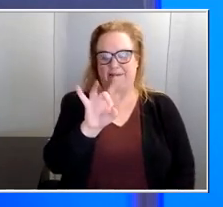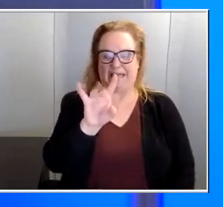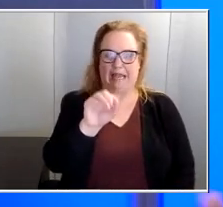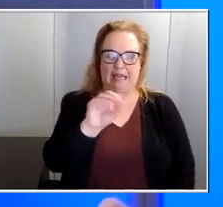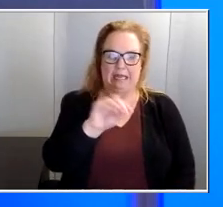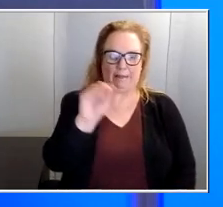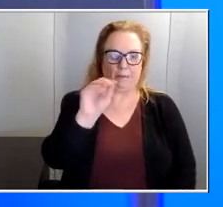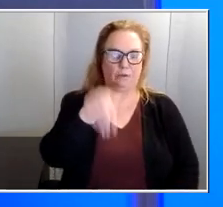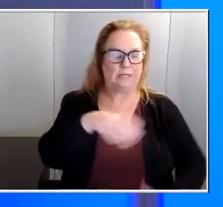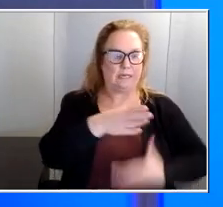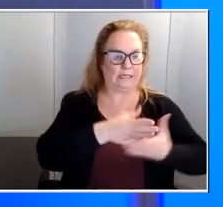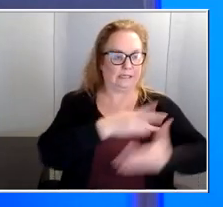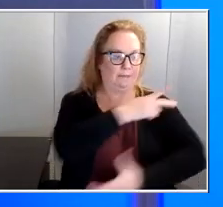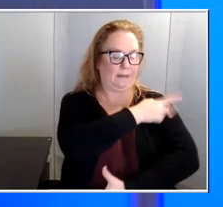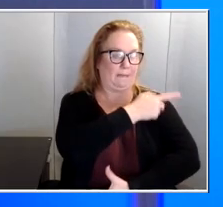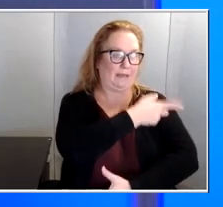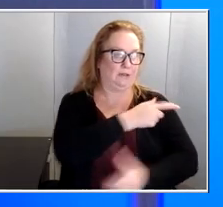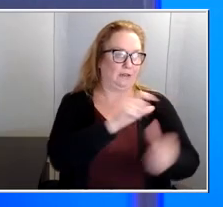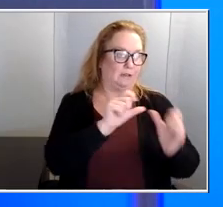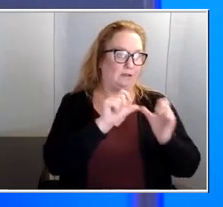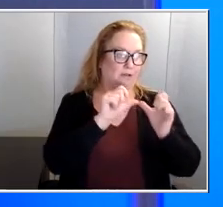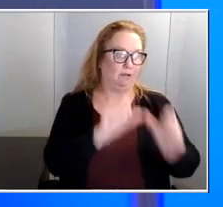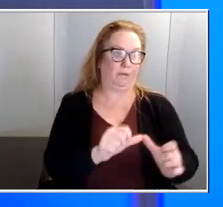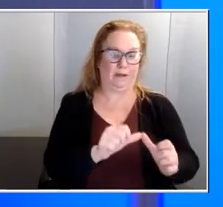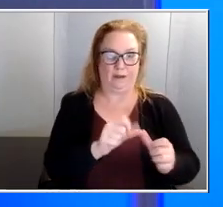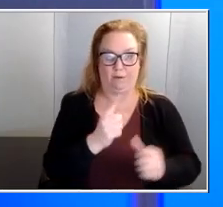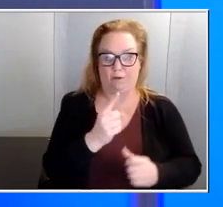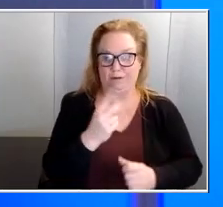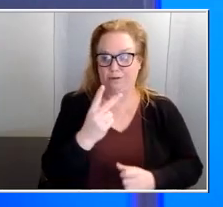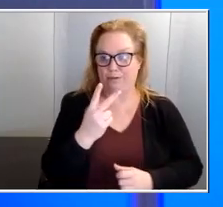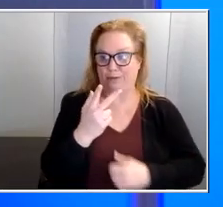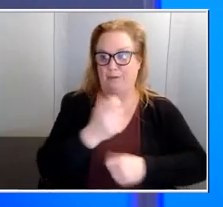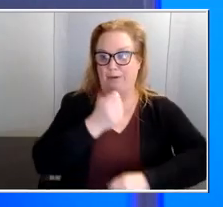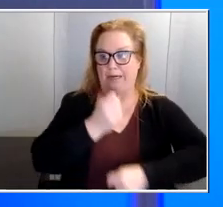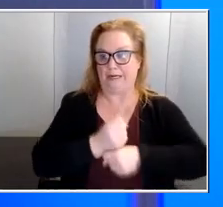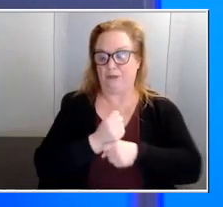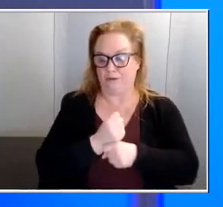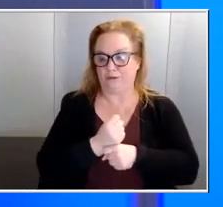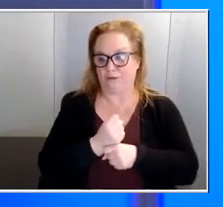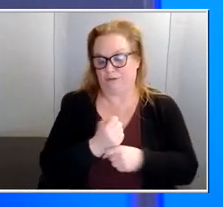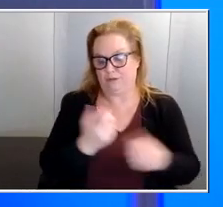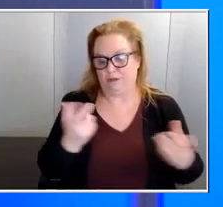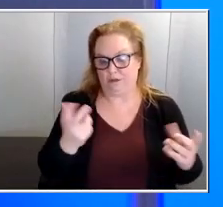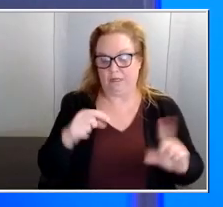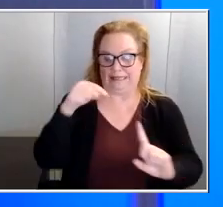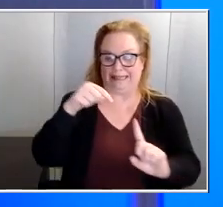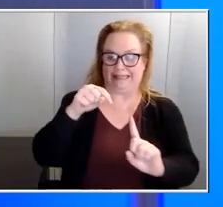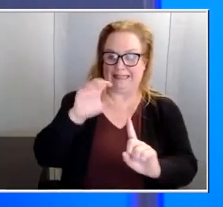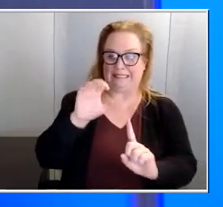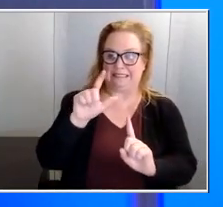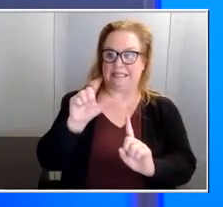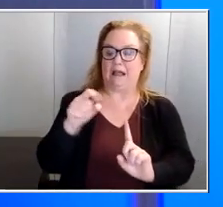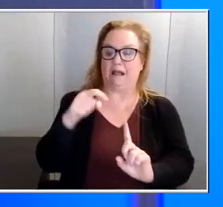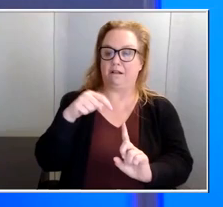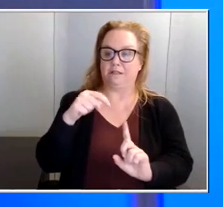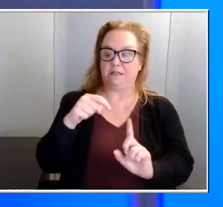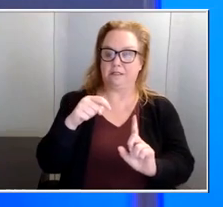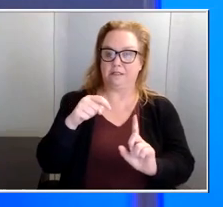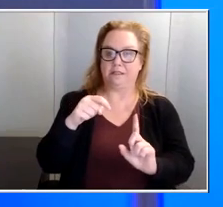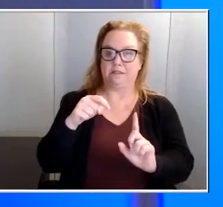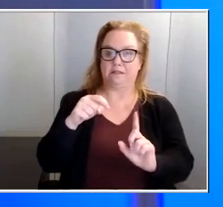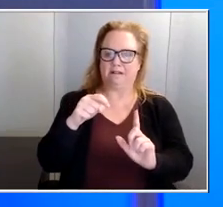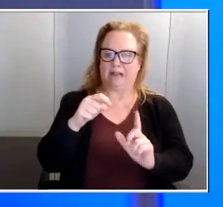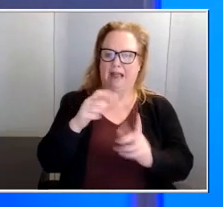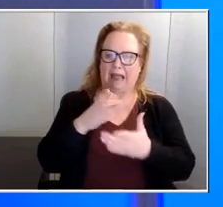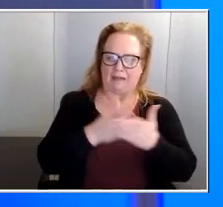patients, and then durability of a year or a couple of years, what is it about the cell that's letting us down after a couple of